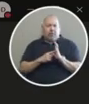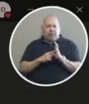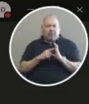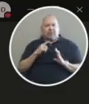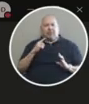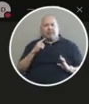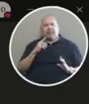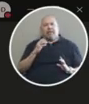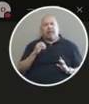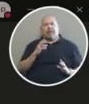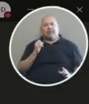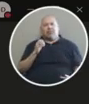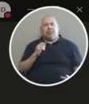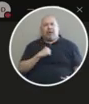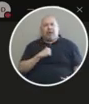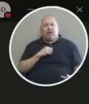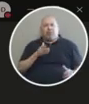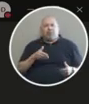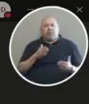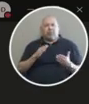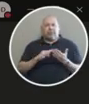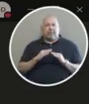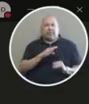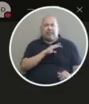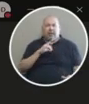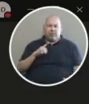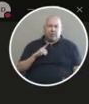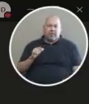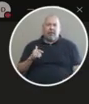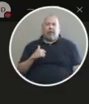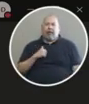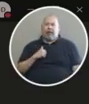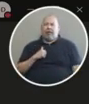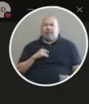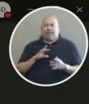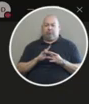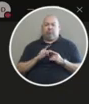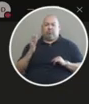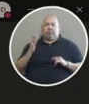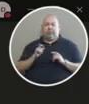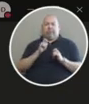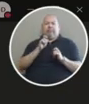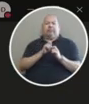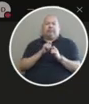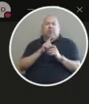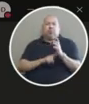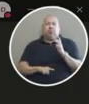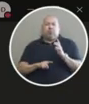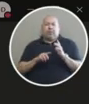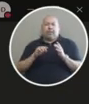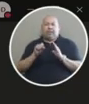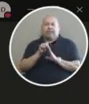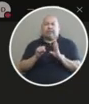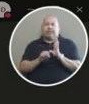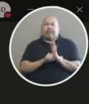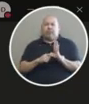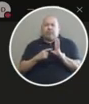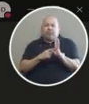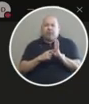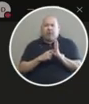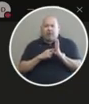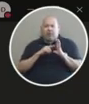requirements. And so I would encourage City Council to have a presentation on exactly what the state